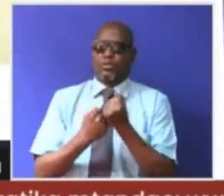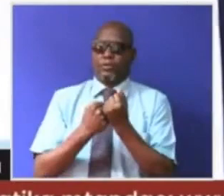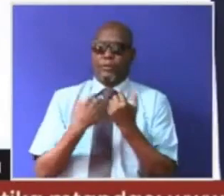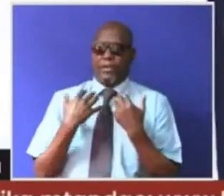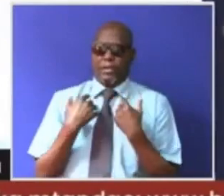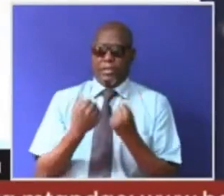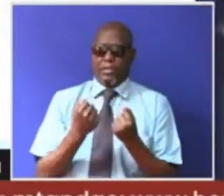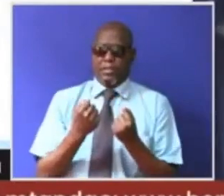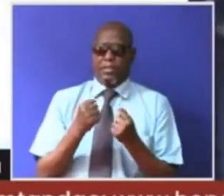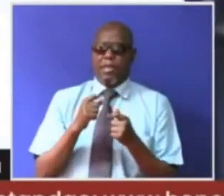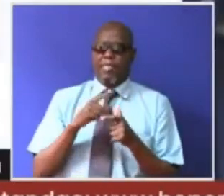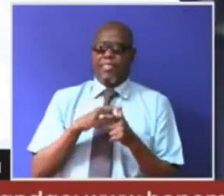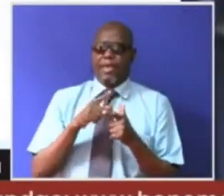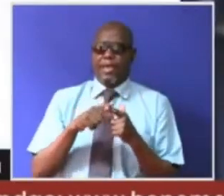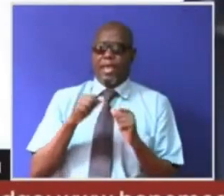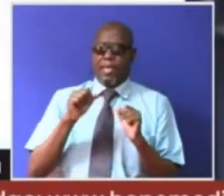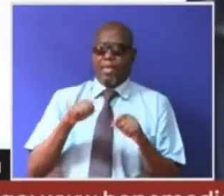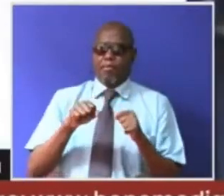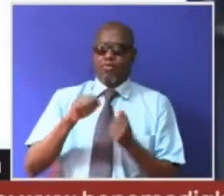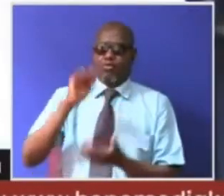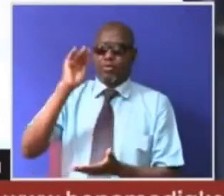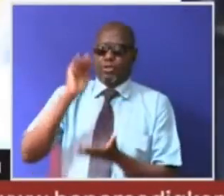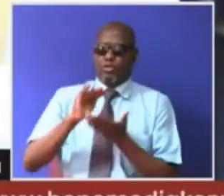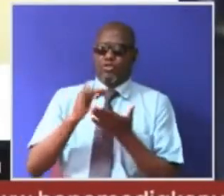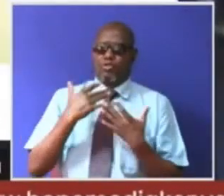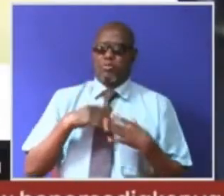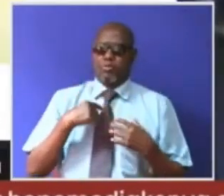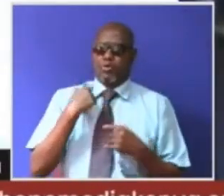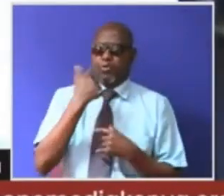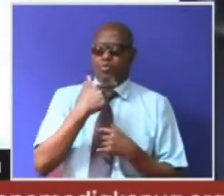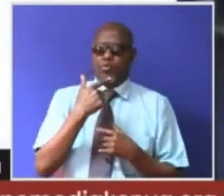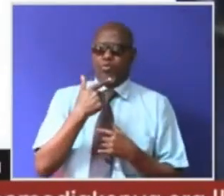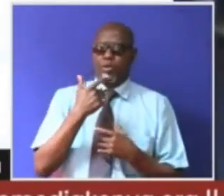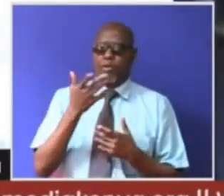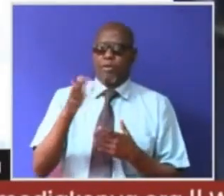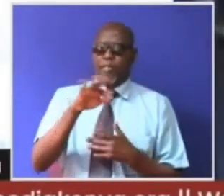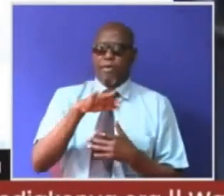so that we are able to reduce the people who are getting to the curative side of oral health.